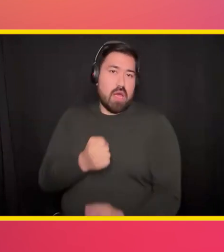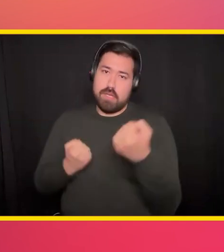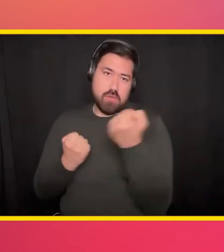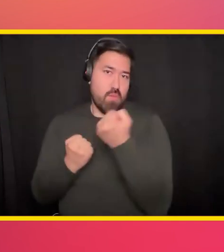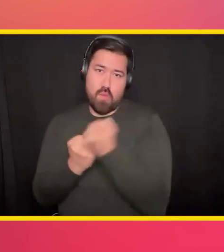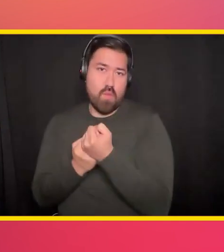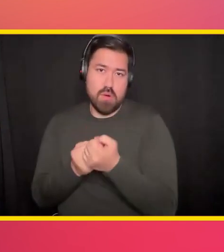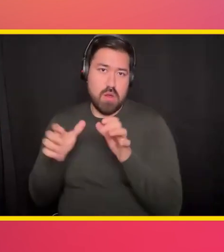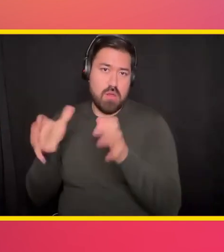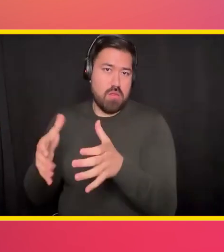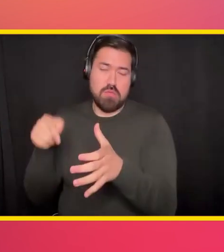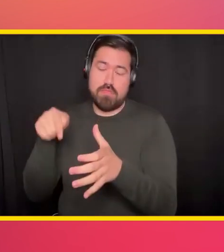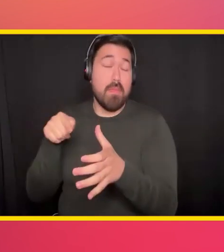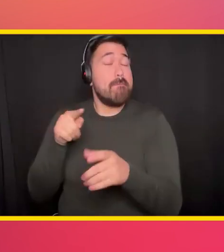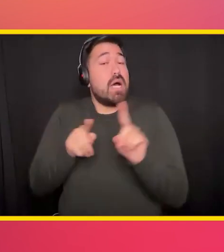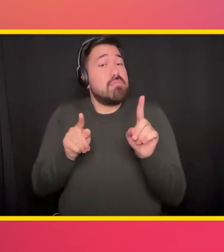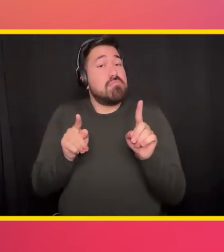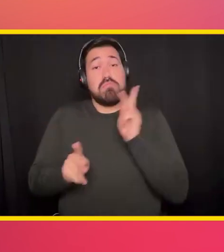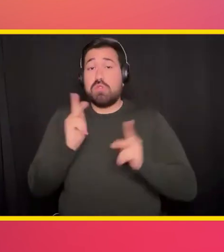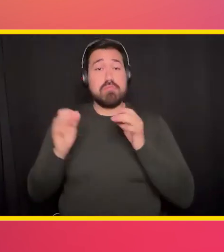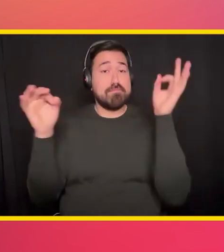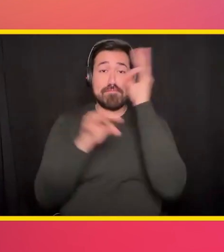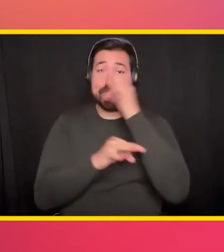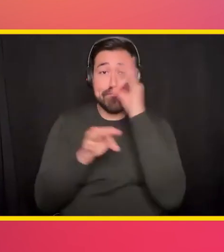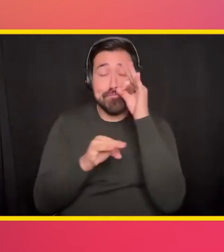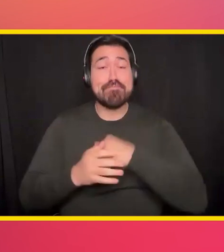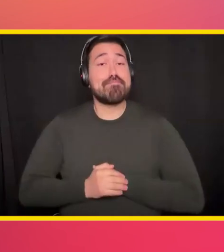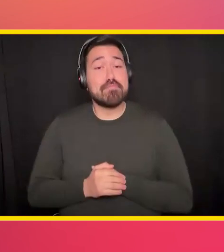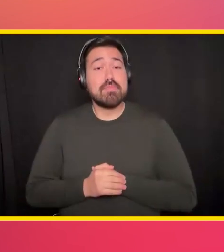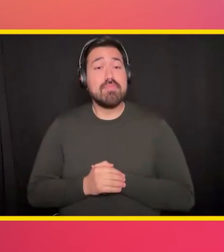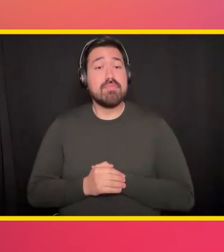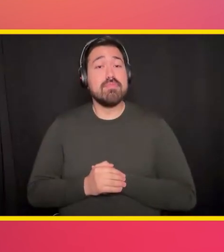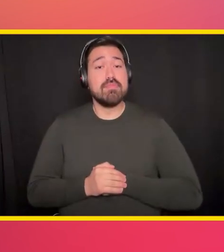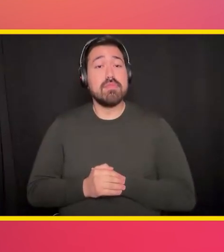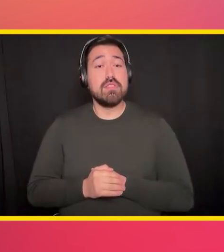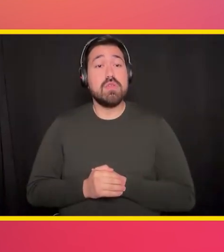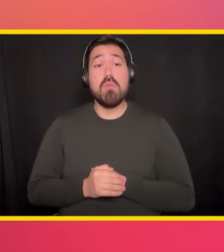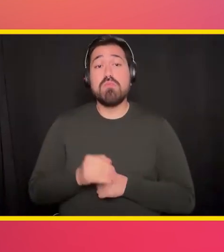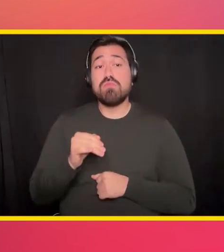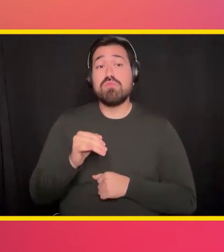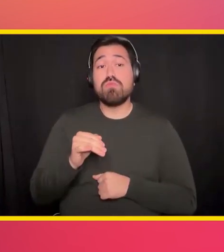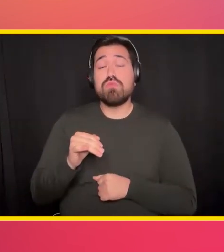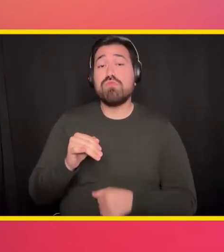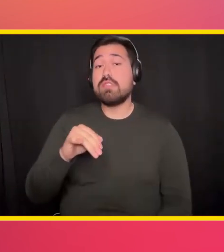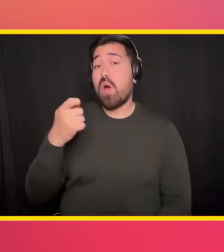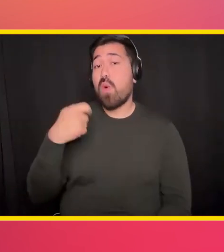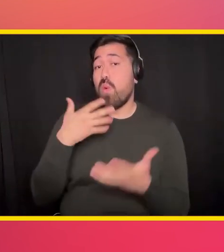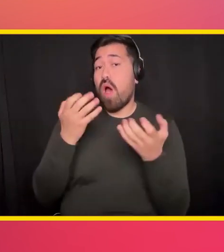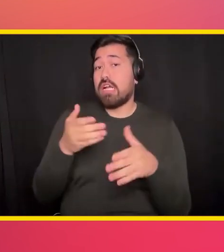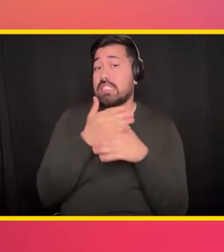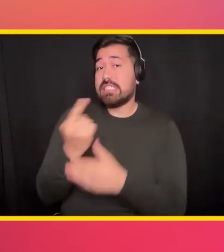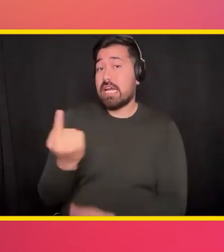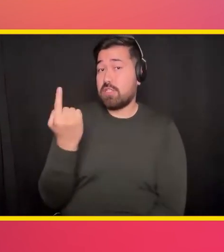now because they Yes. just don't know. Yes. John Kimfer and I wanted to actually share something, and